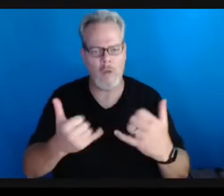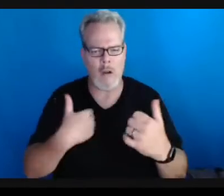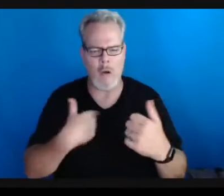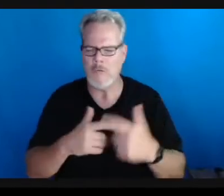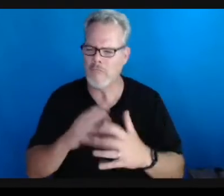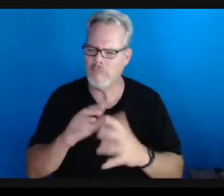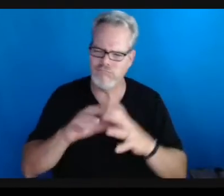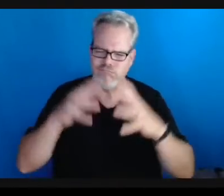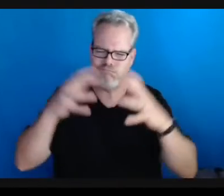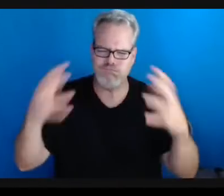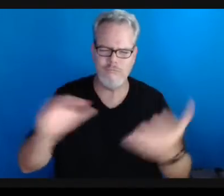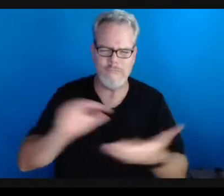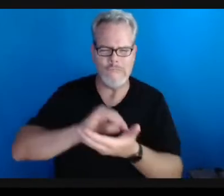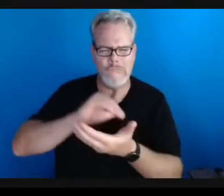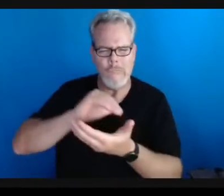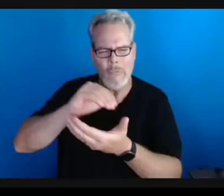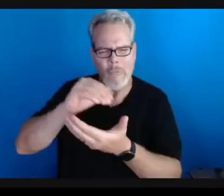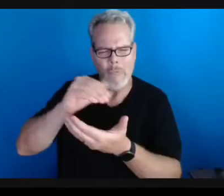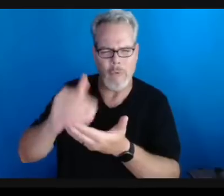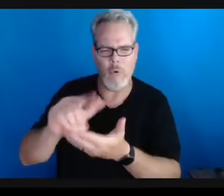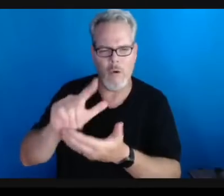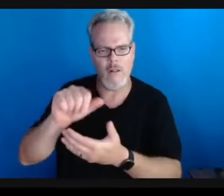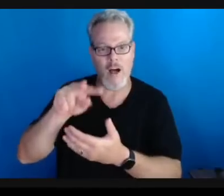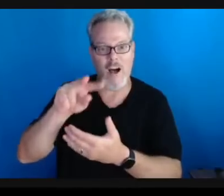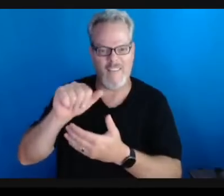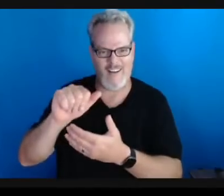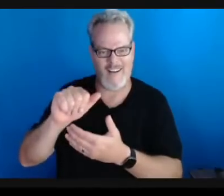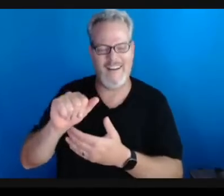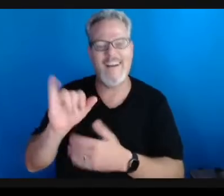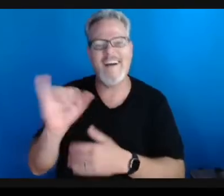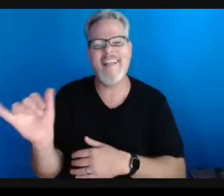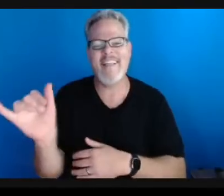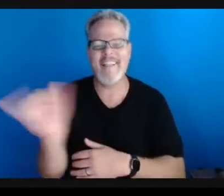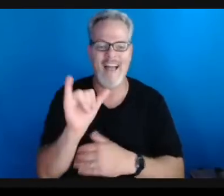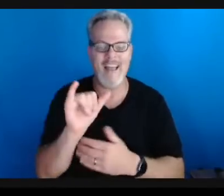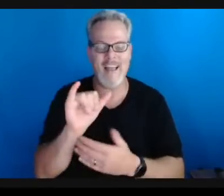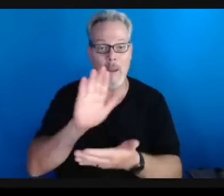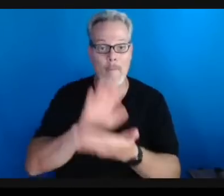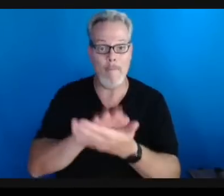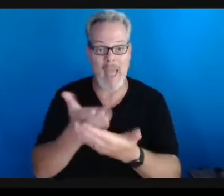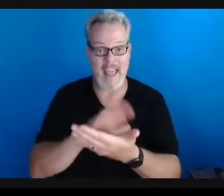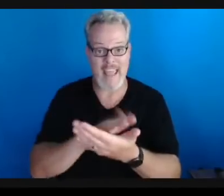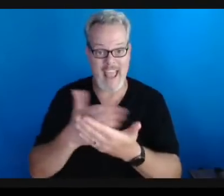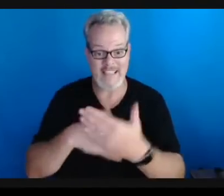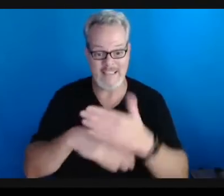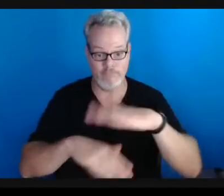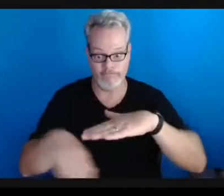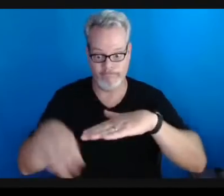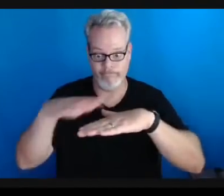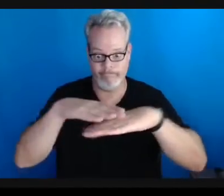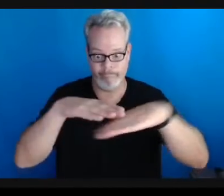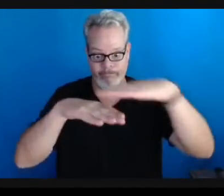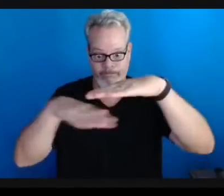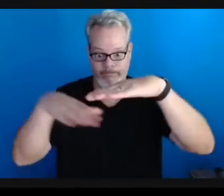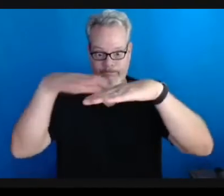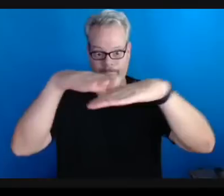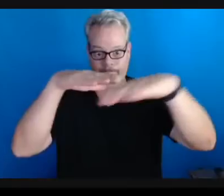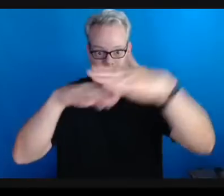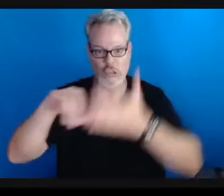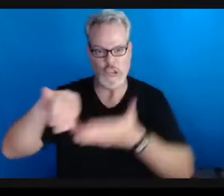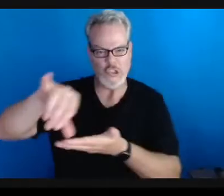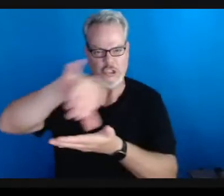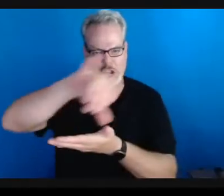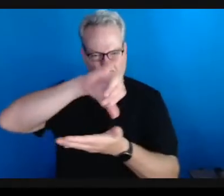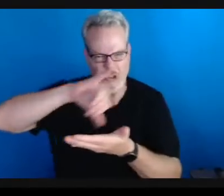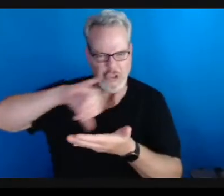Whether you think of it as a jelly donut, or I prefer the stack of pancakes with lots of syrup in between, and maybe we're like drowning with too much syrup and there's